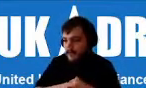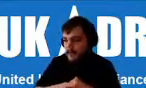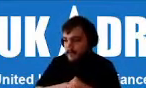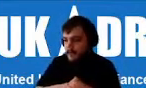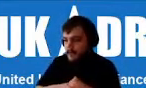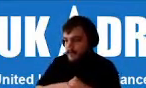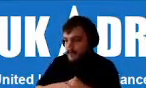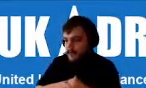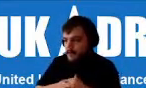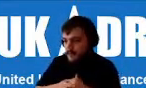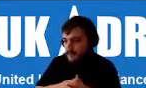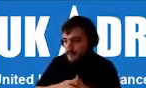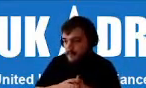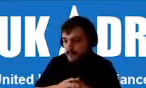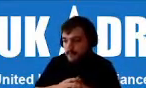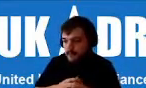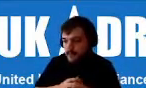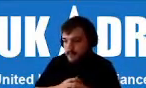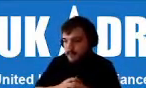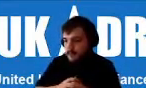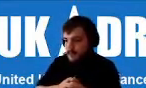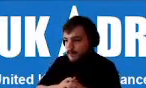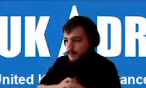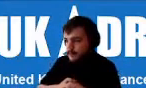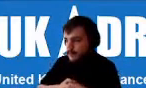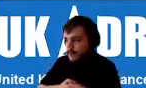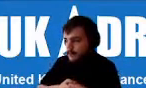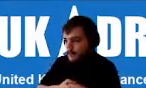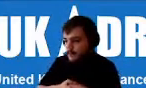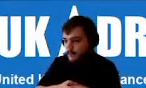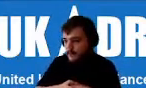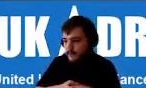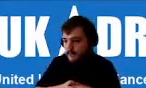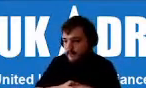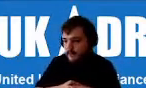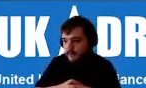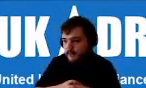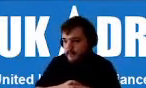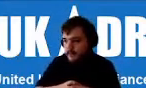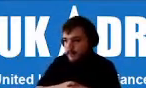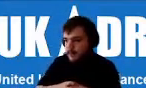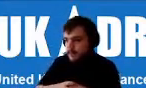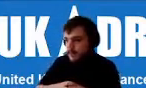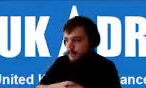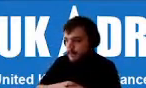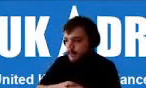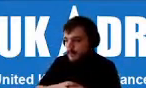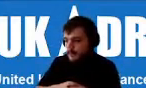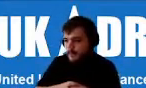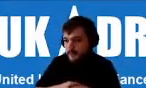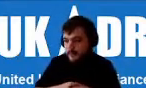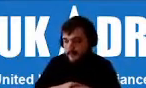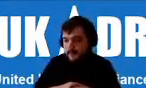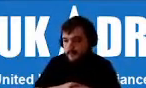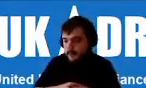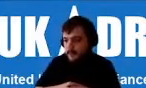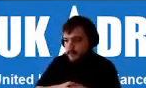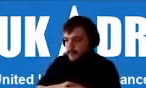when civil defence was a big, big issue, not the least because bombs were raining down